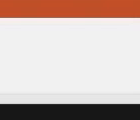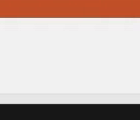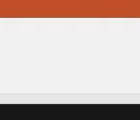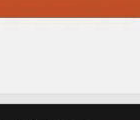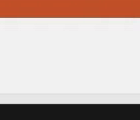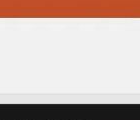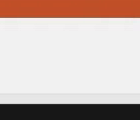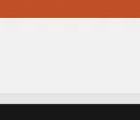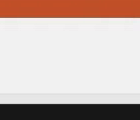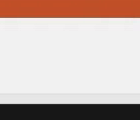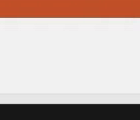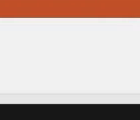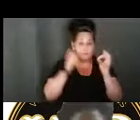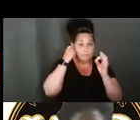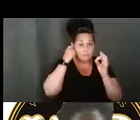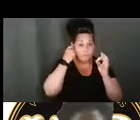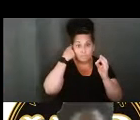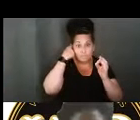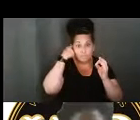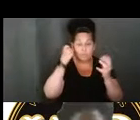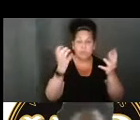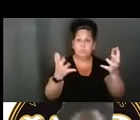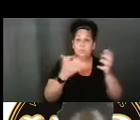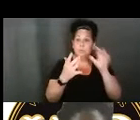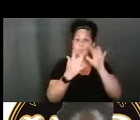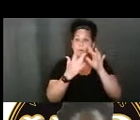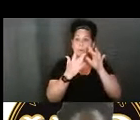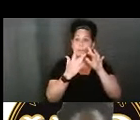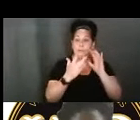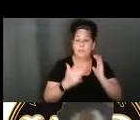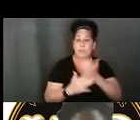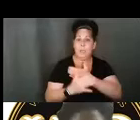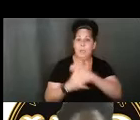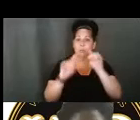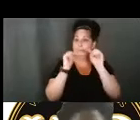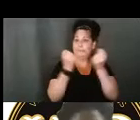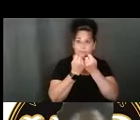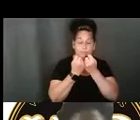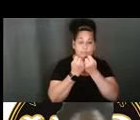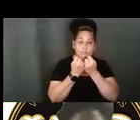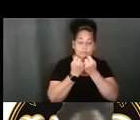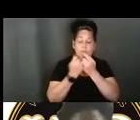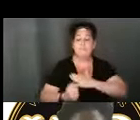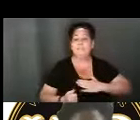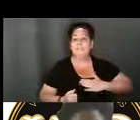if you wish to contact our team in any way, please